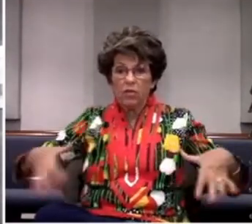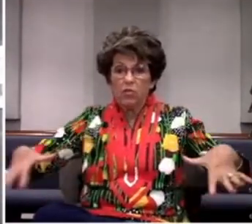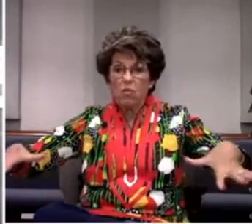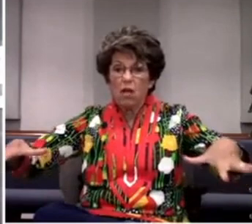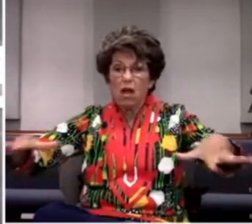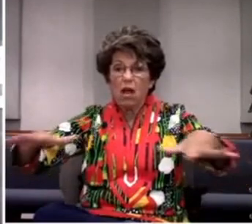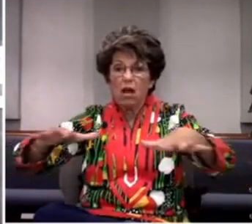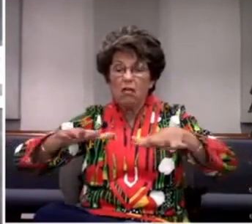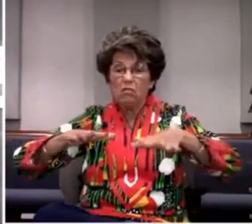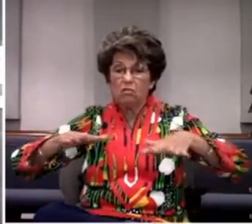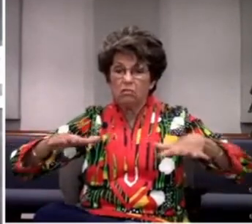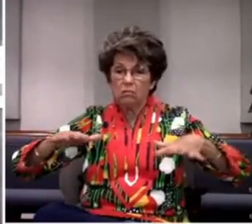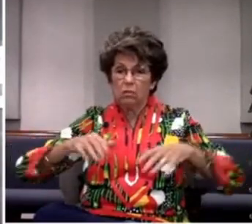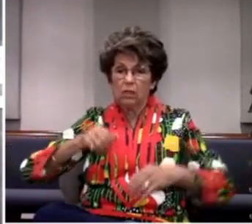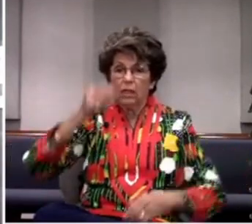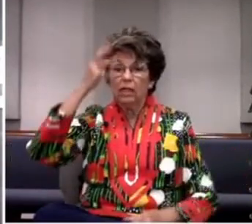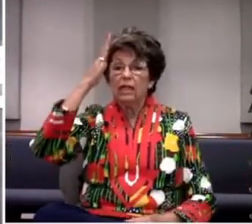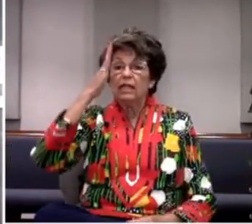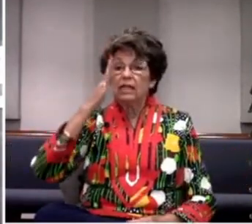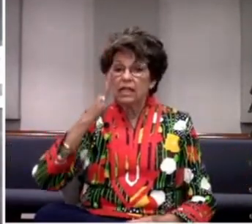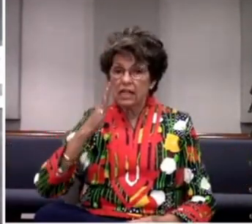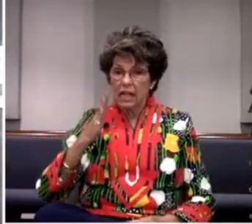So God held both of them